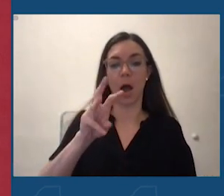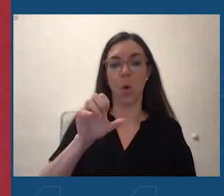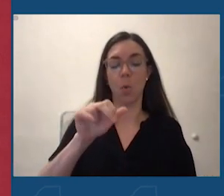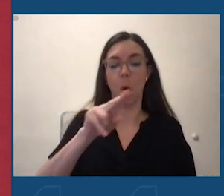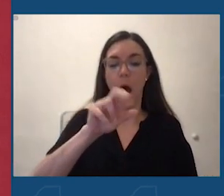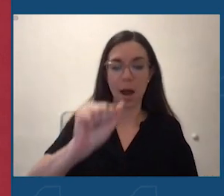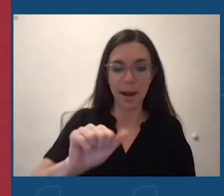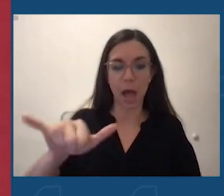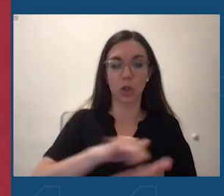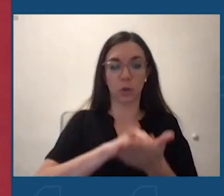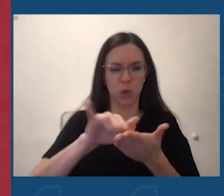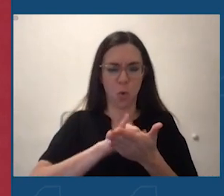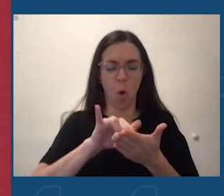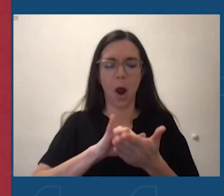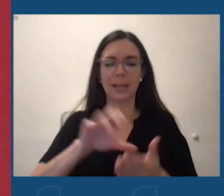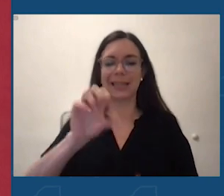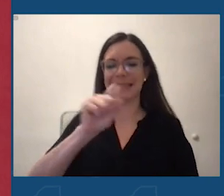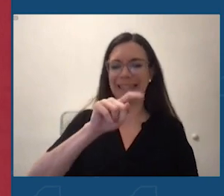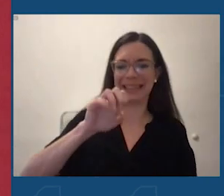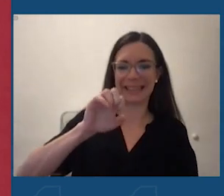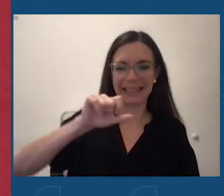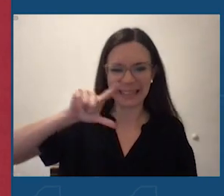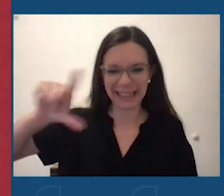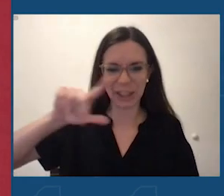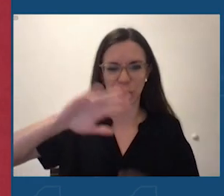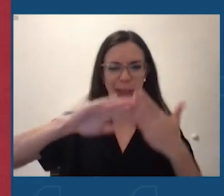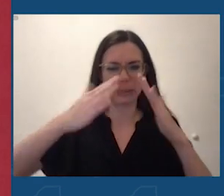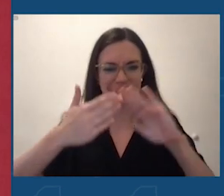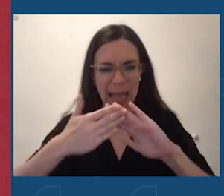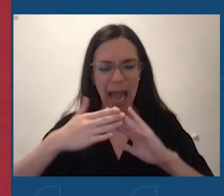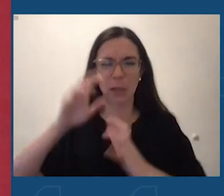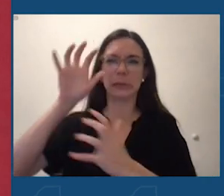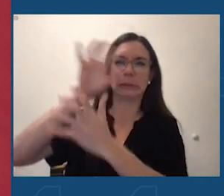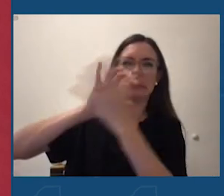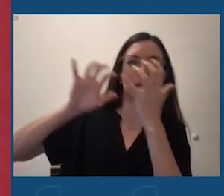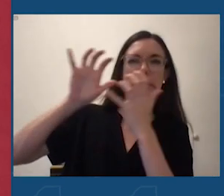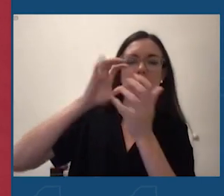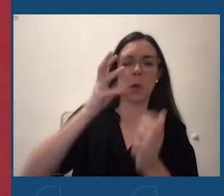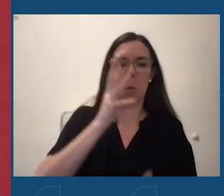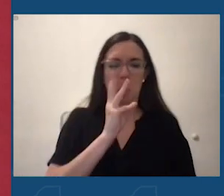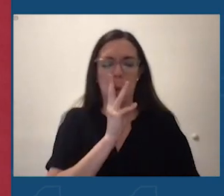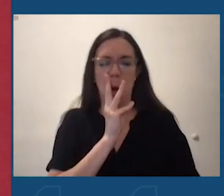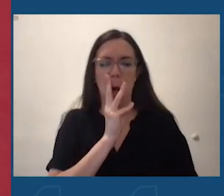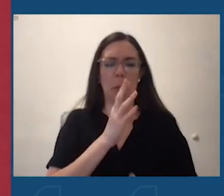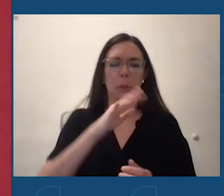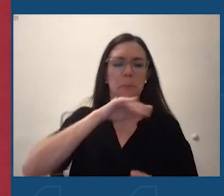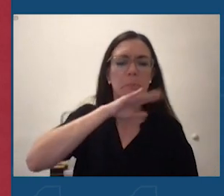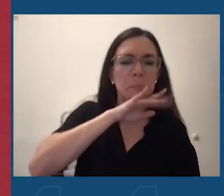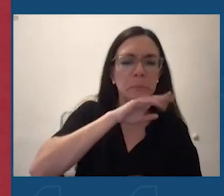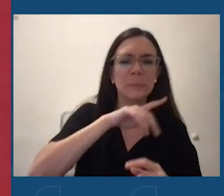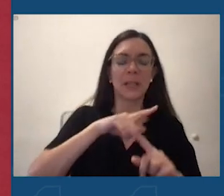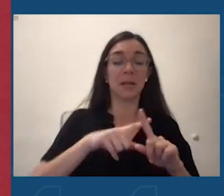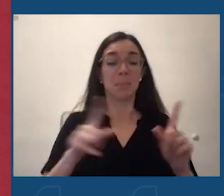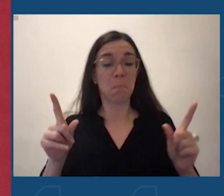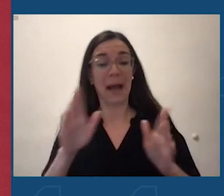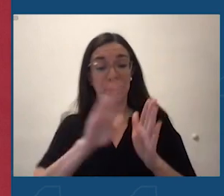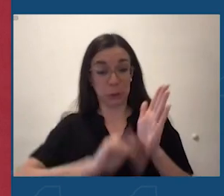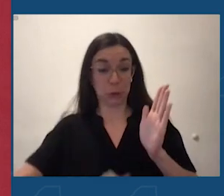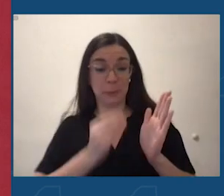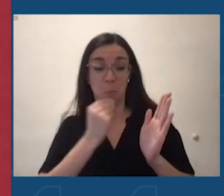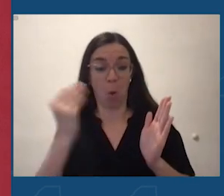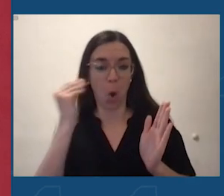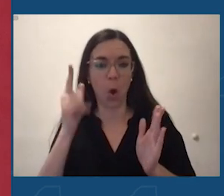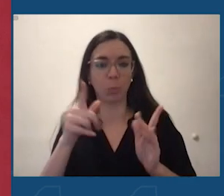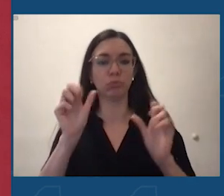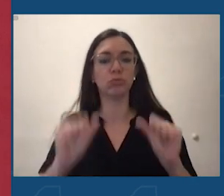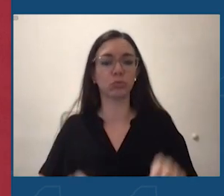town. The pollution filled the skies, the water was contaminated, but the homes were inexpensive. You could live in a trailer park